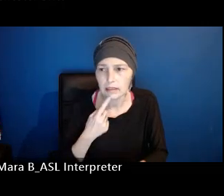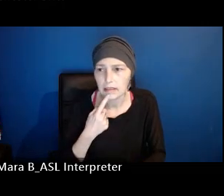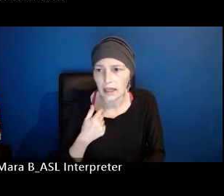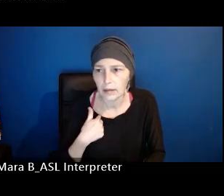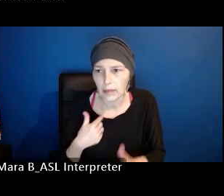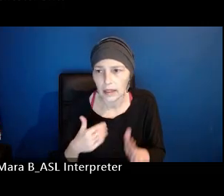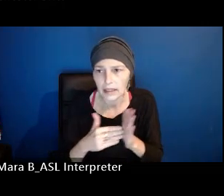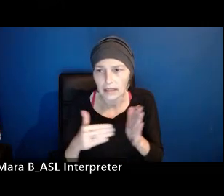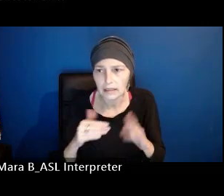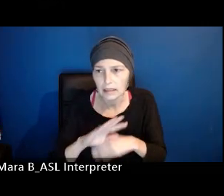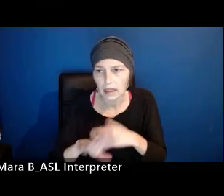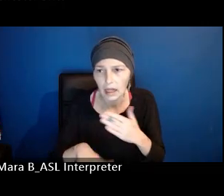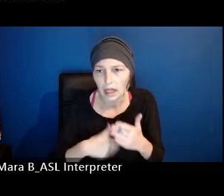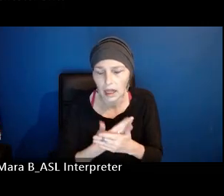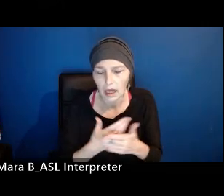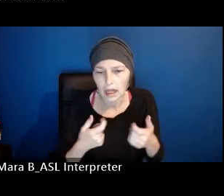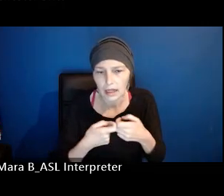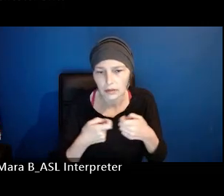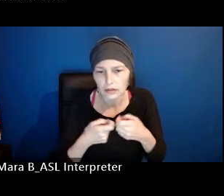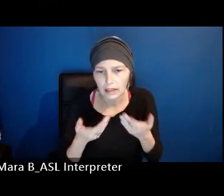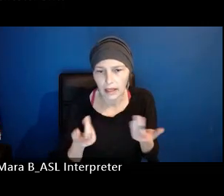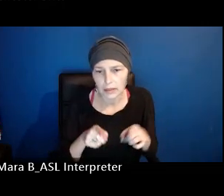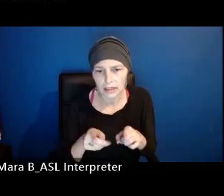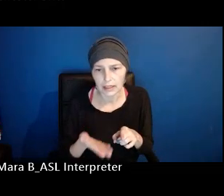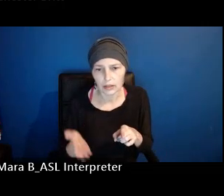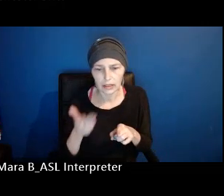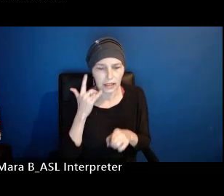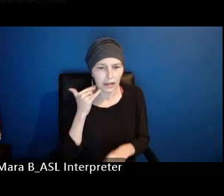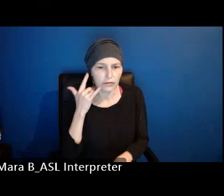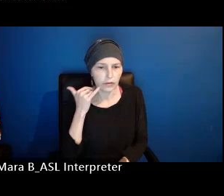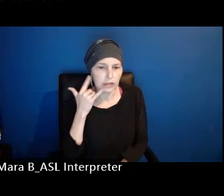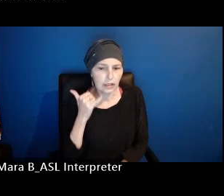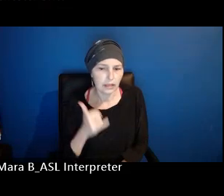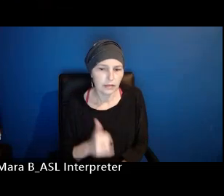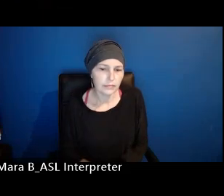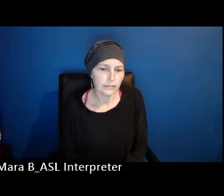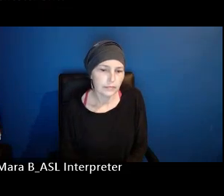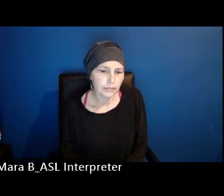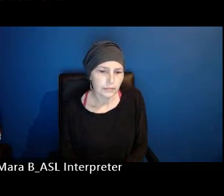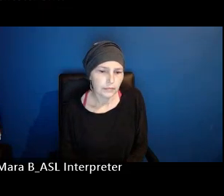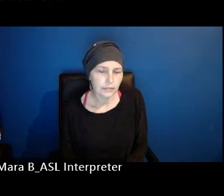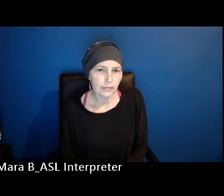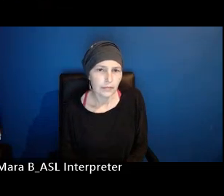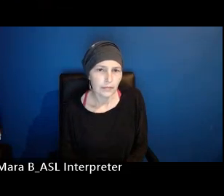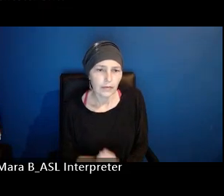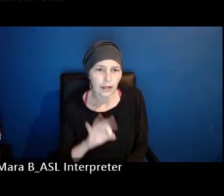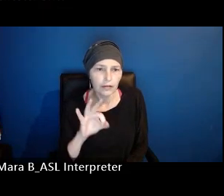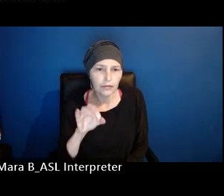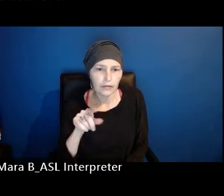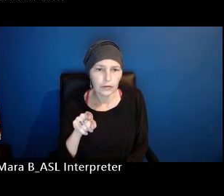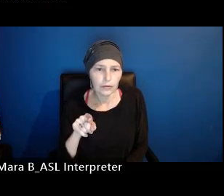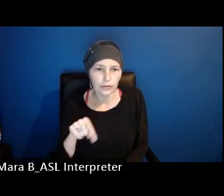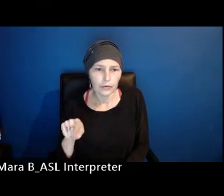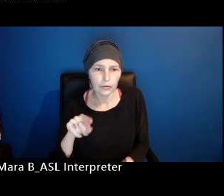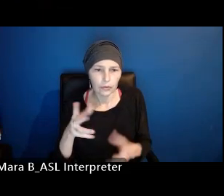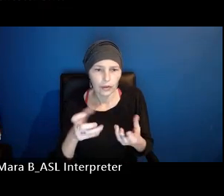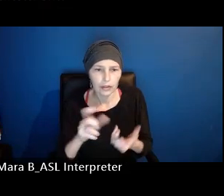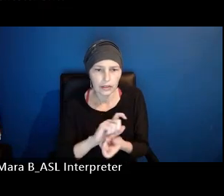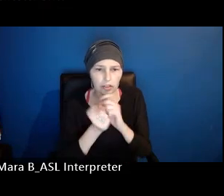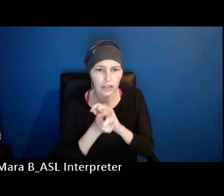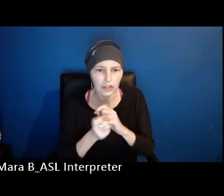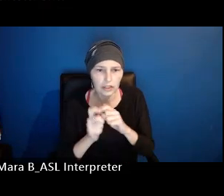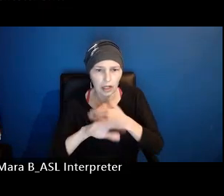having all electric in California. And that I think that if they're going to do electric, they should consider